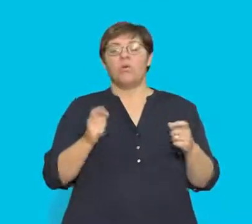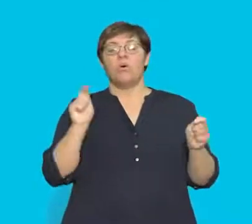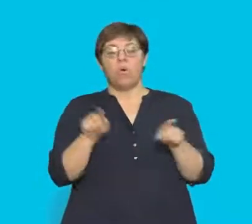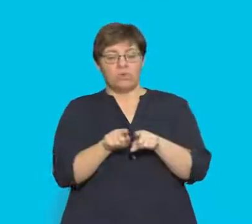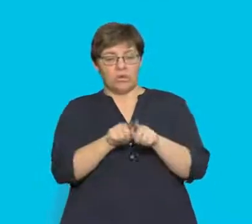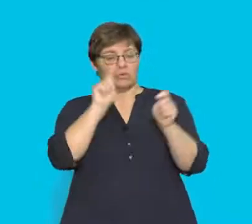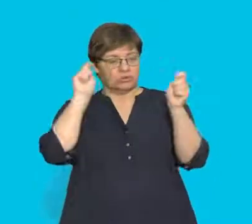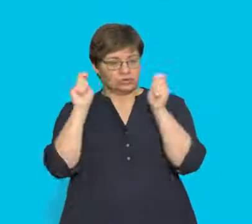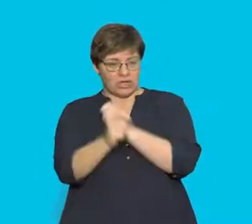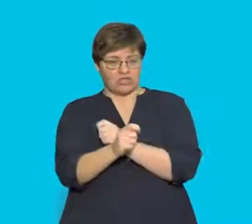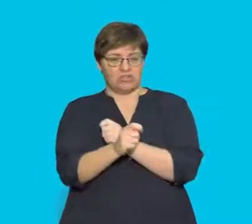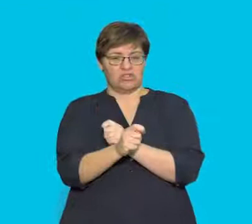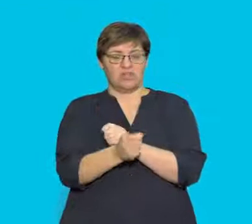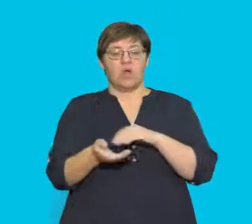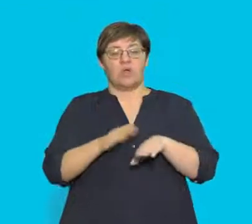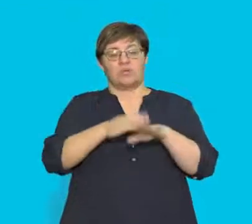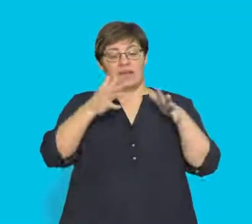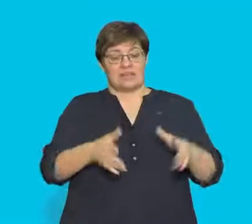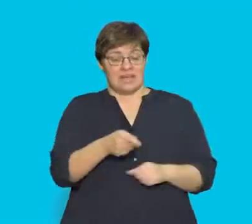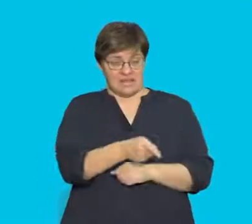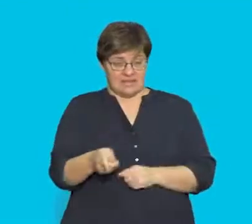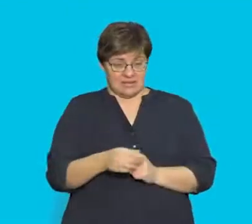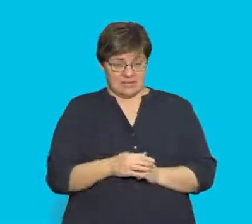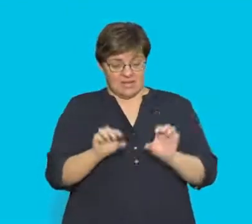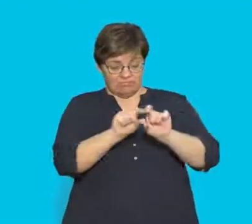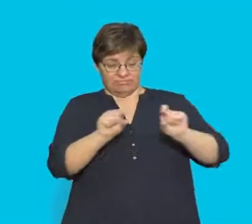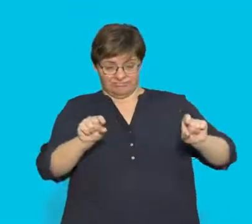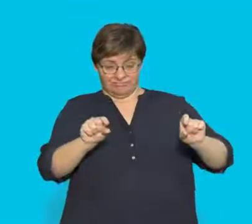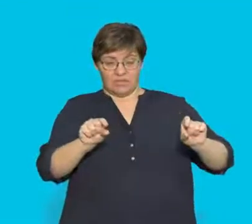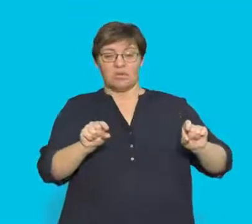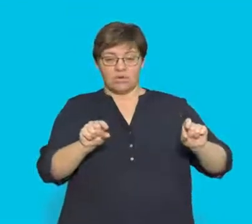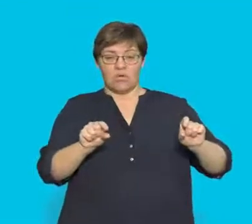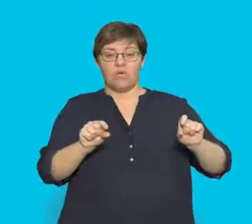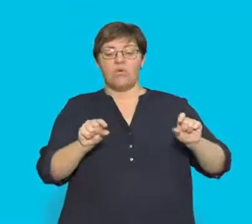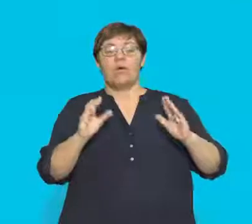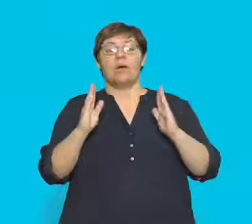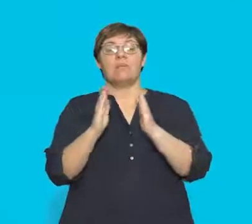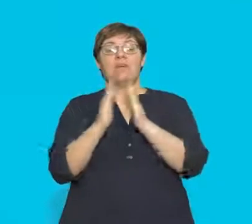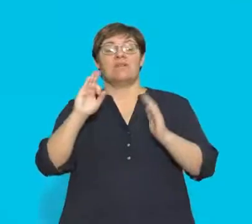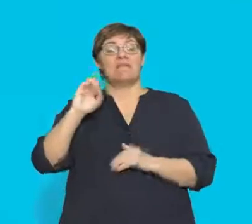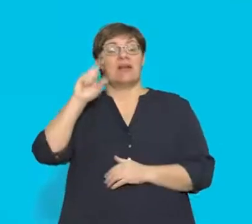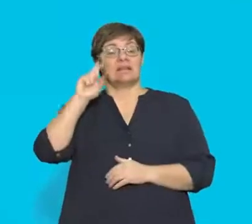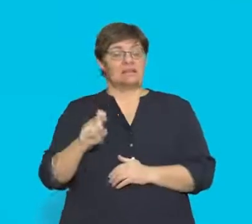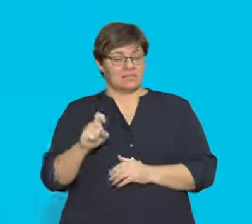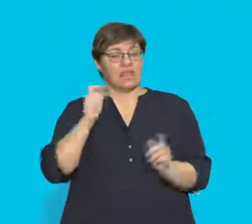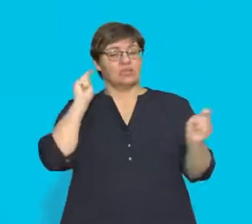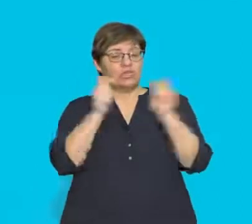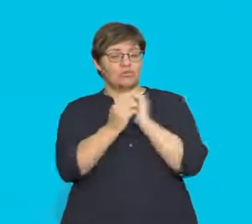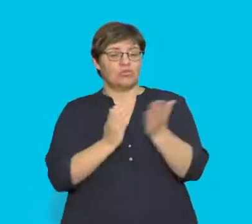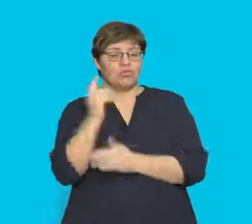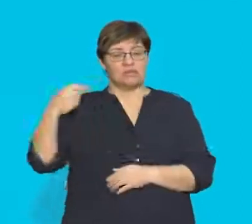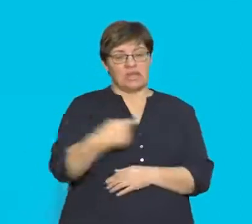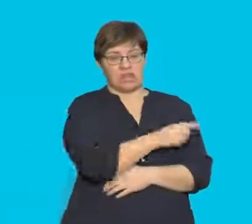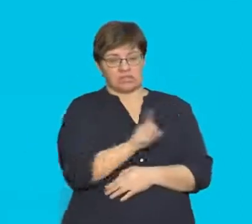also change the shape of the conductor. Remember, we could change the magnetic flux in terms of its direction